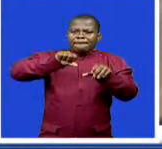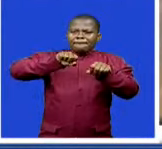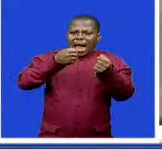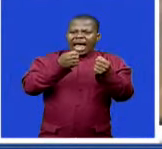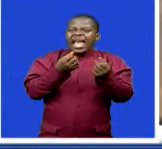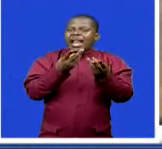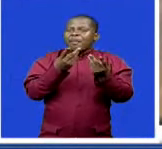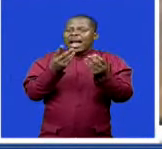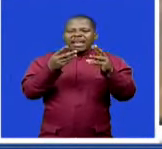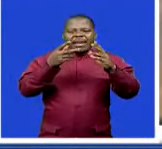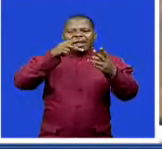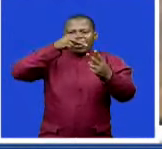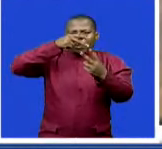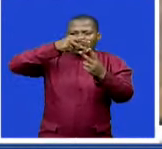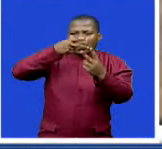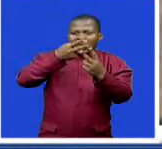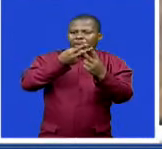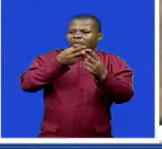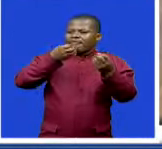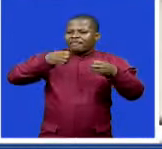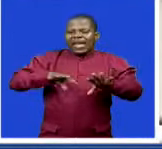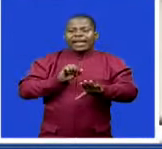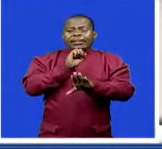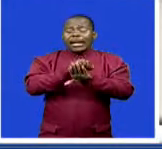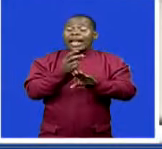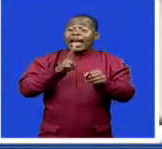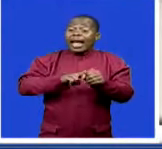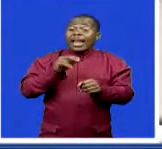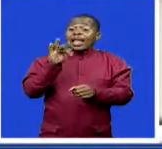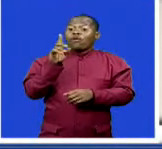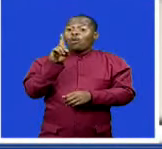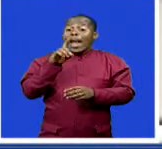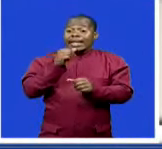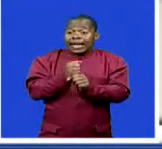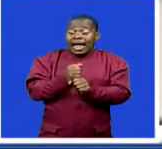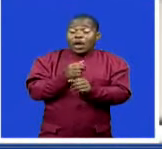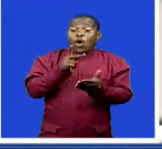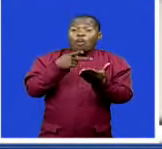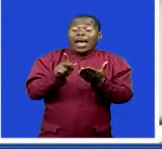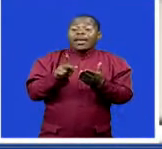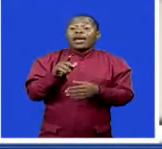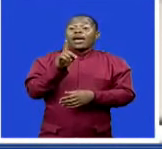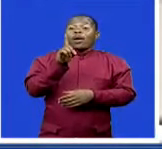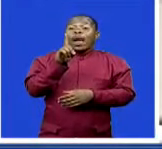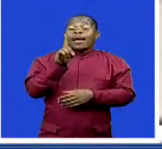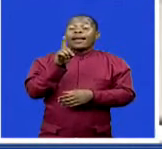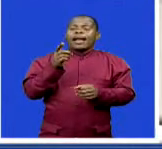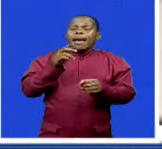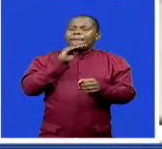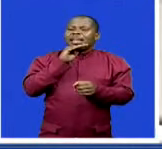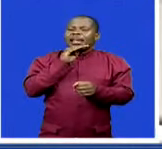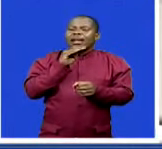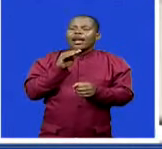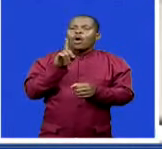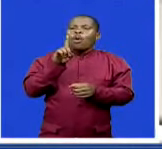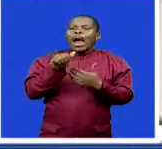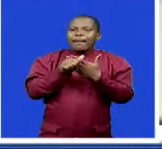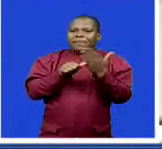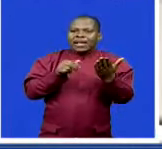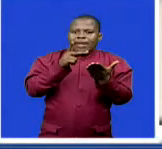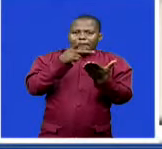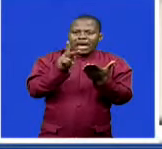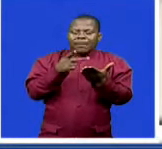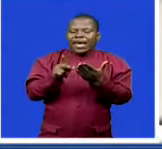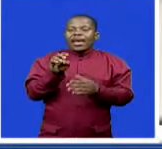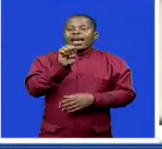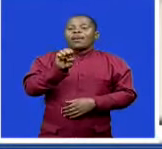leyo per day, that means in a month is 30 malangen, and lo 30